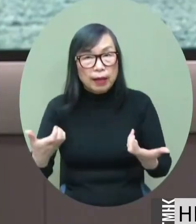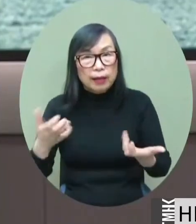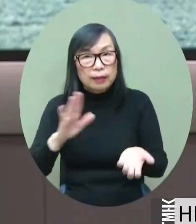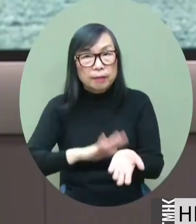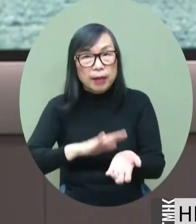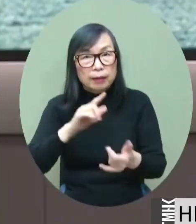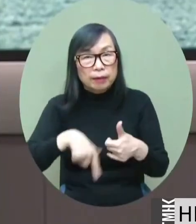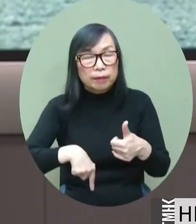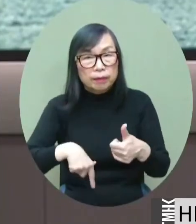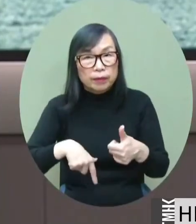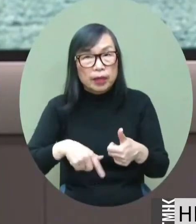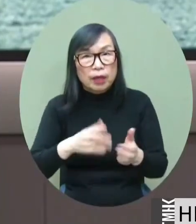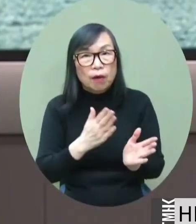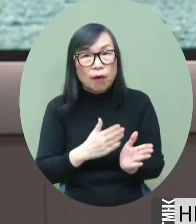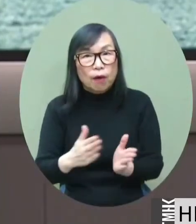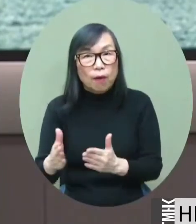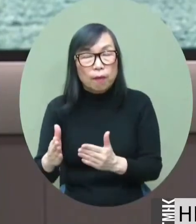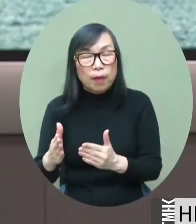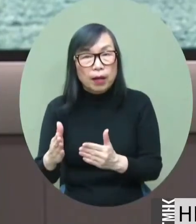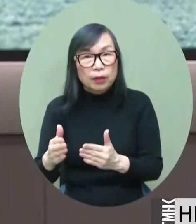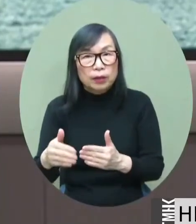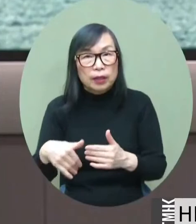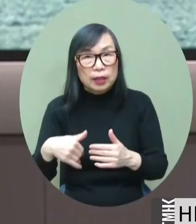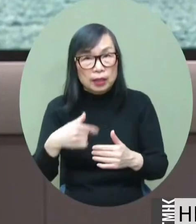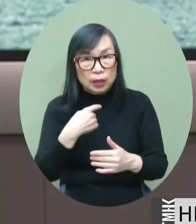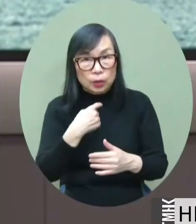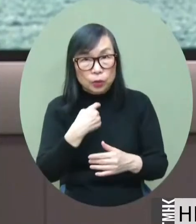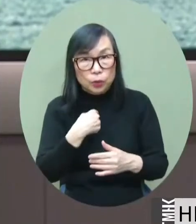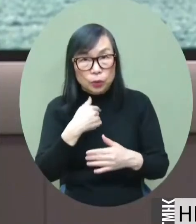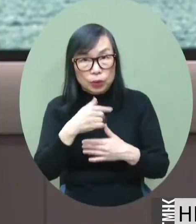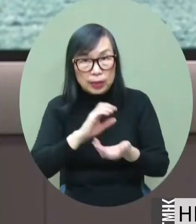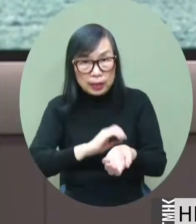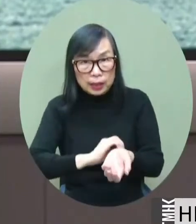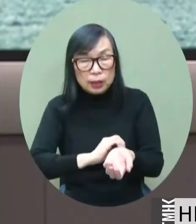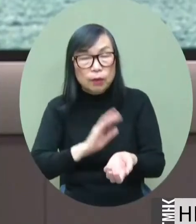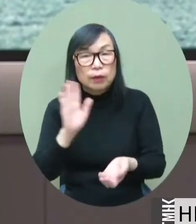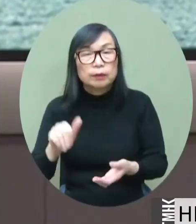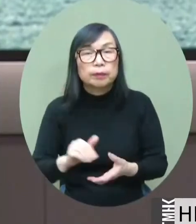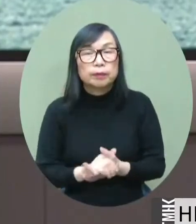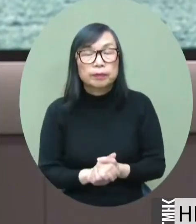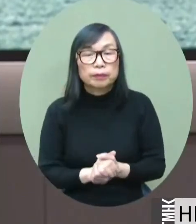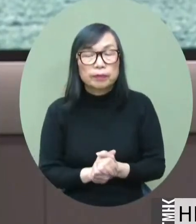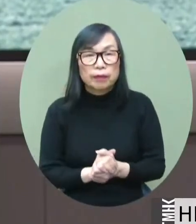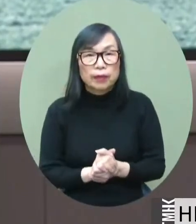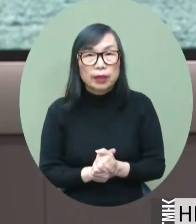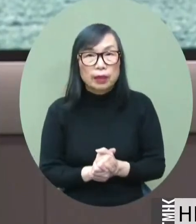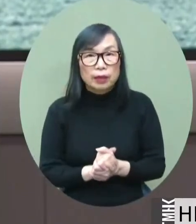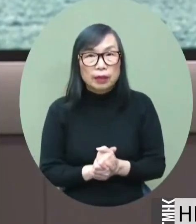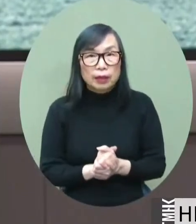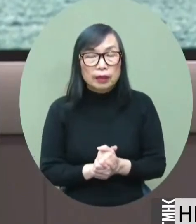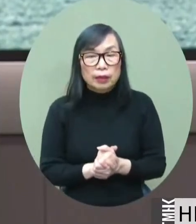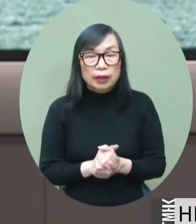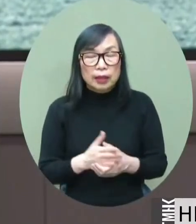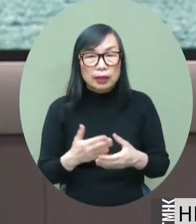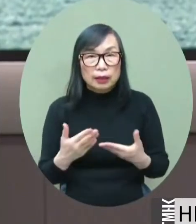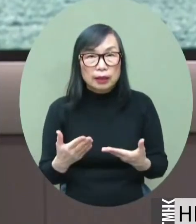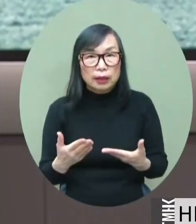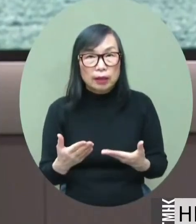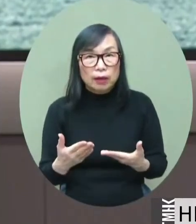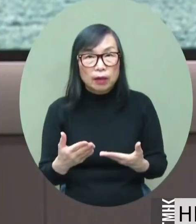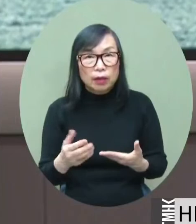implement public health measures to isolate these people, and if needed, they will also be treated.